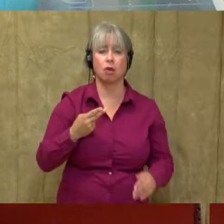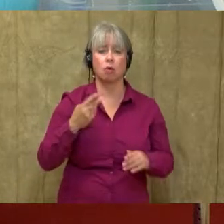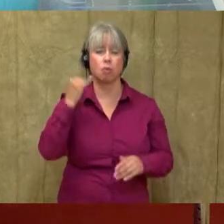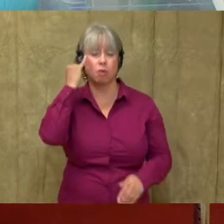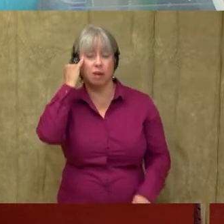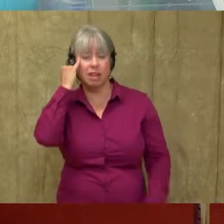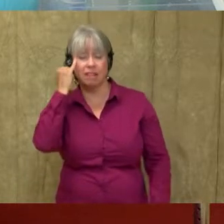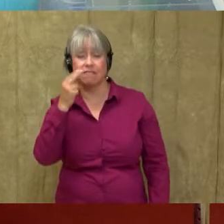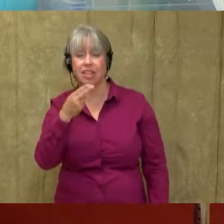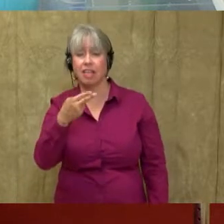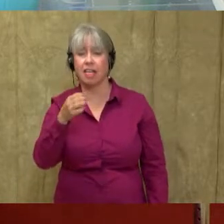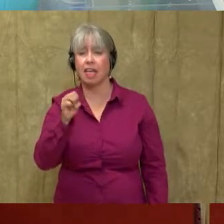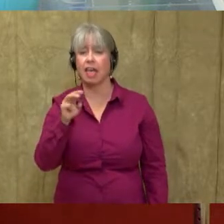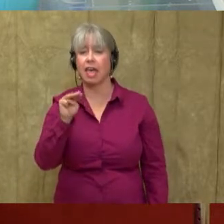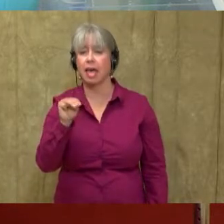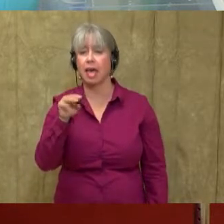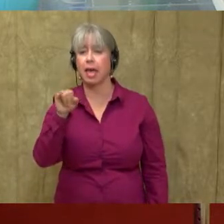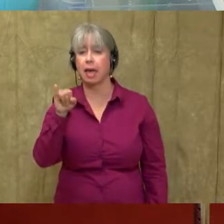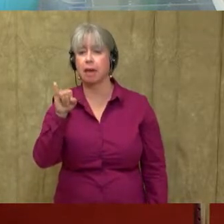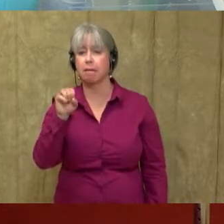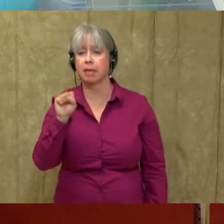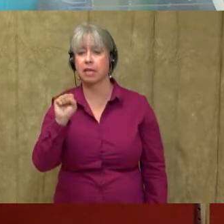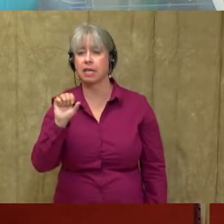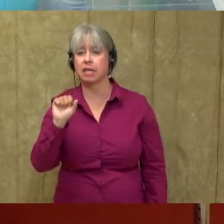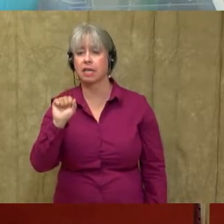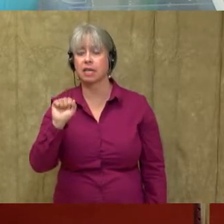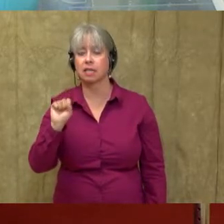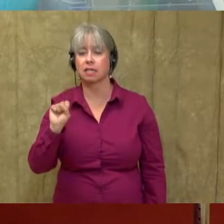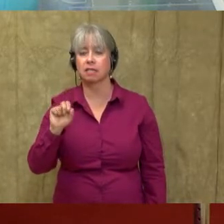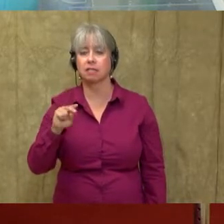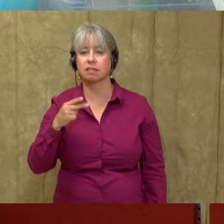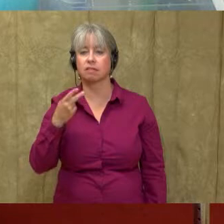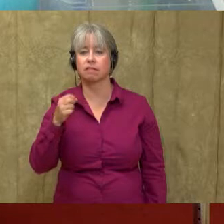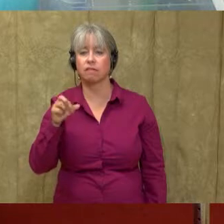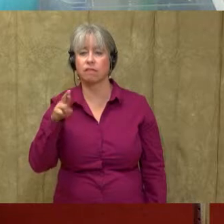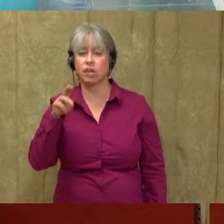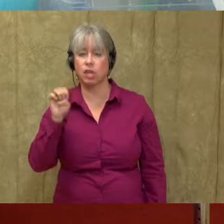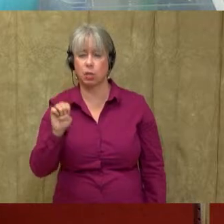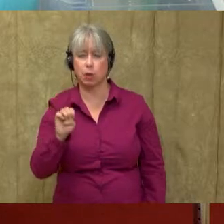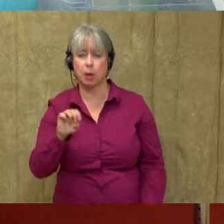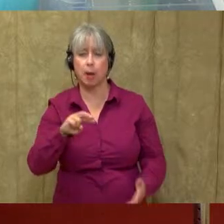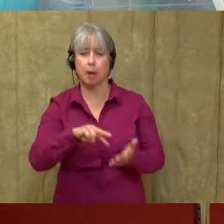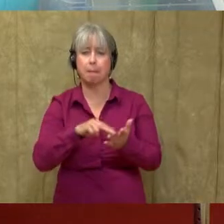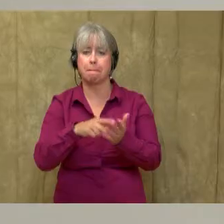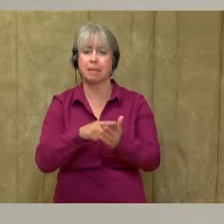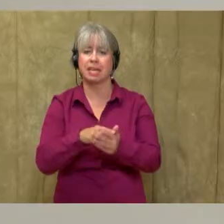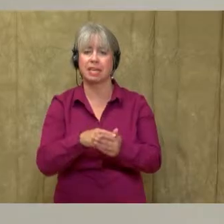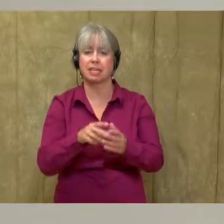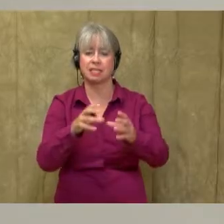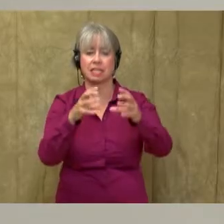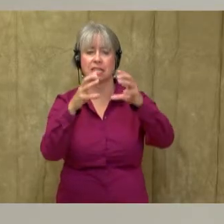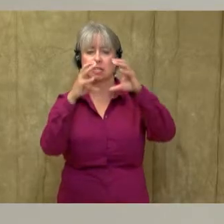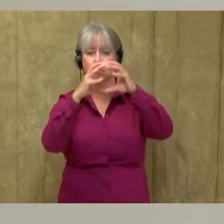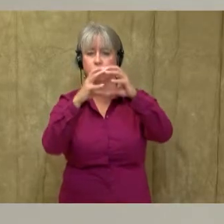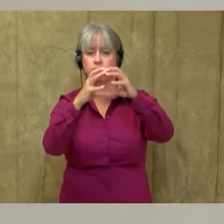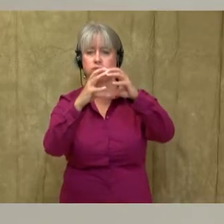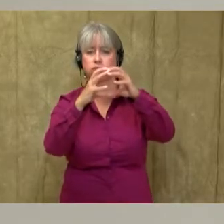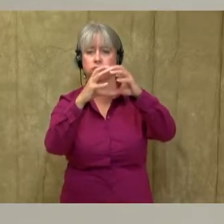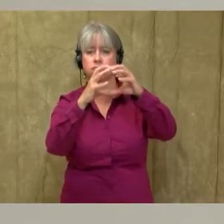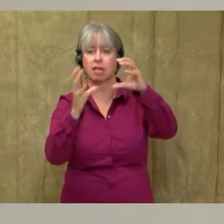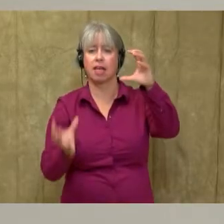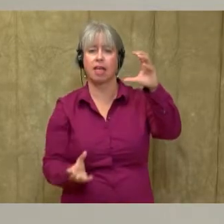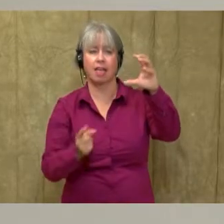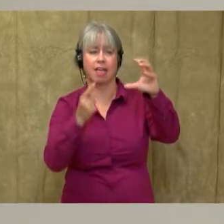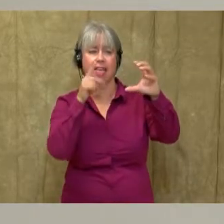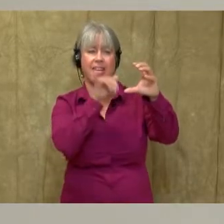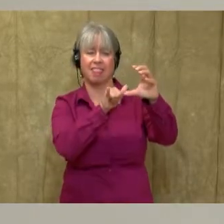What is a hemisphere? Like we said a while ago, a hemisphere is half of a sphere. If I take this top half off, these two